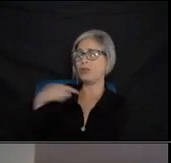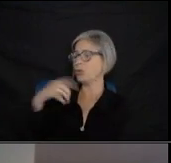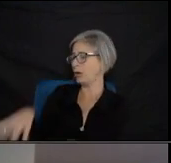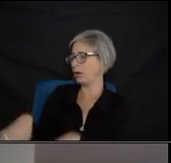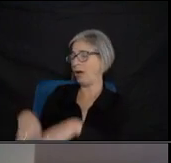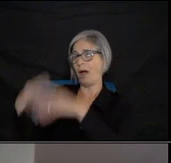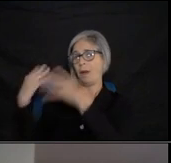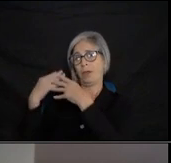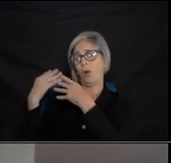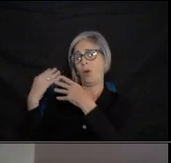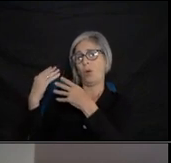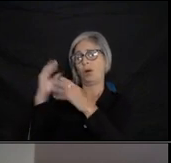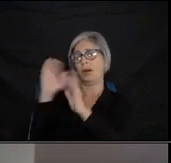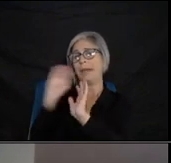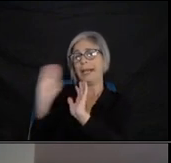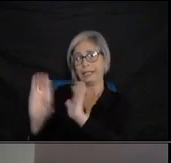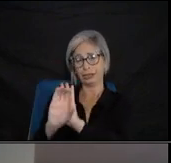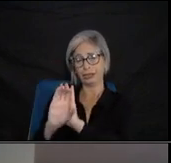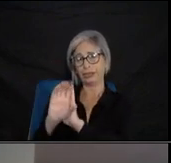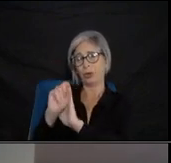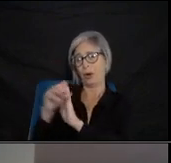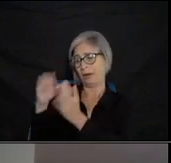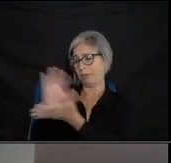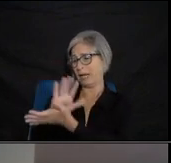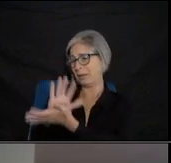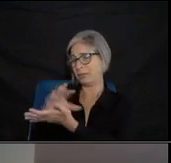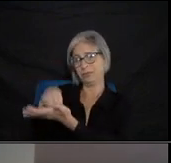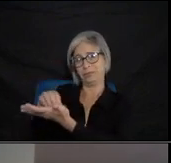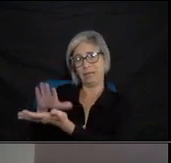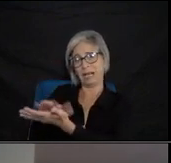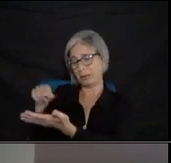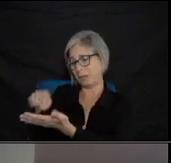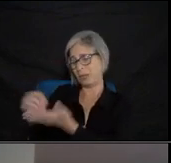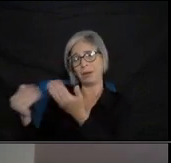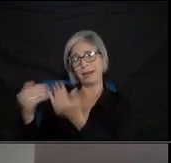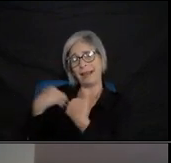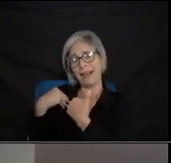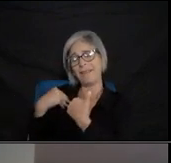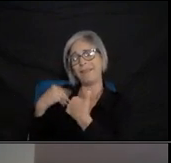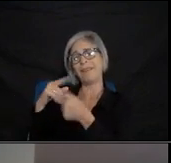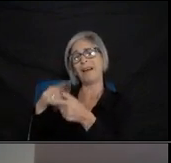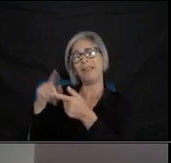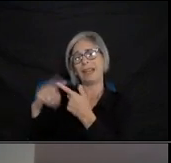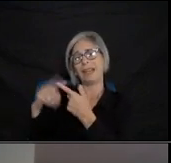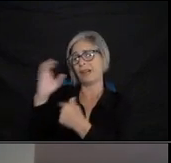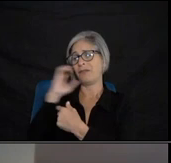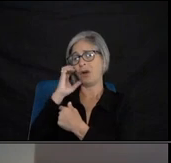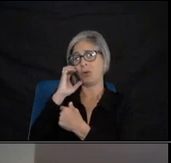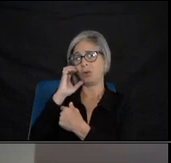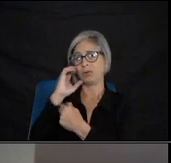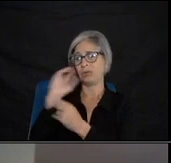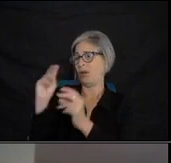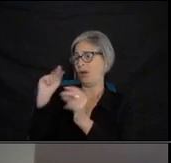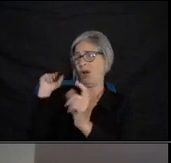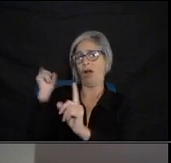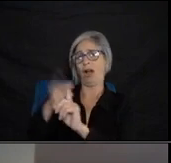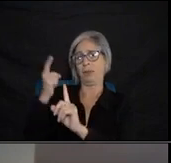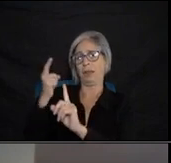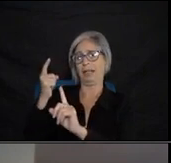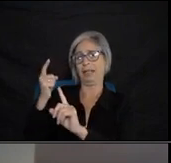upload features, upload a picture or a document you may have, and then it geocodes. If you're on your phone, it geocodes it right to where you're